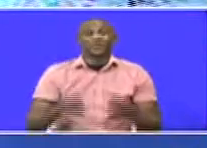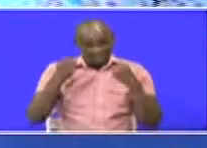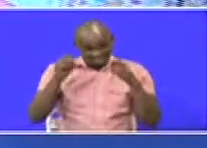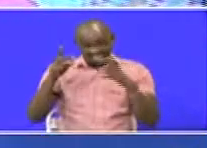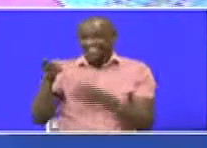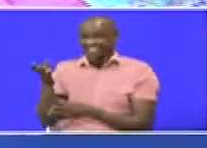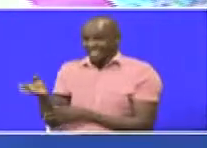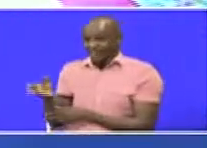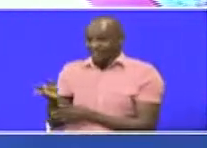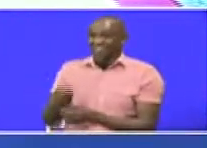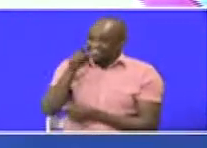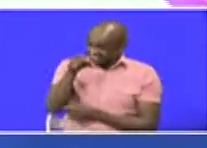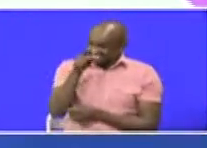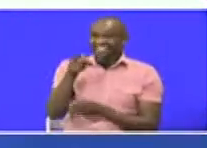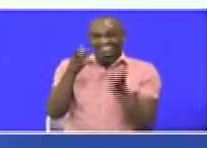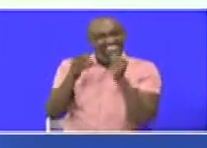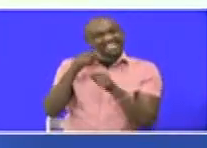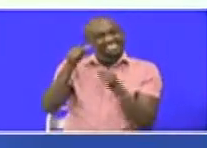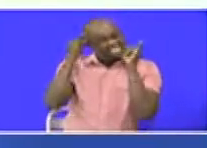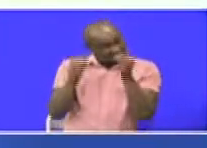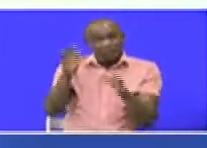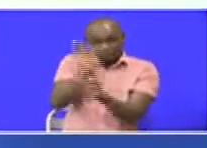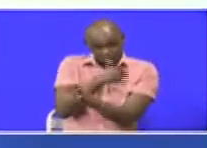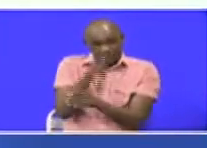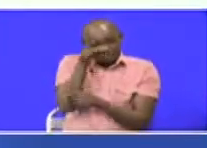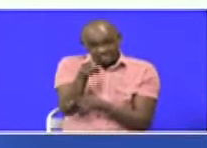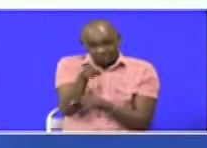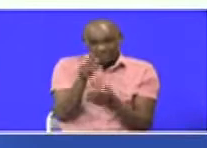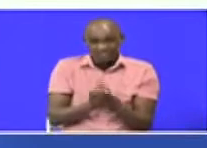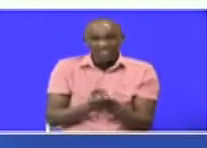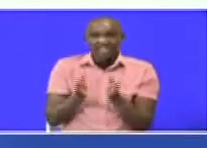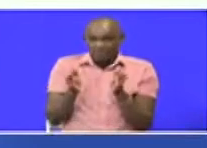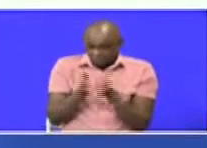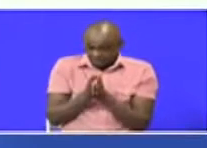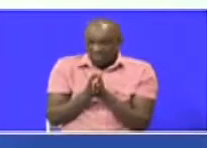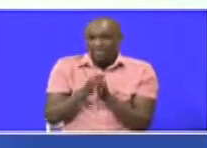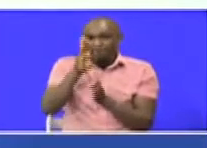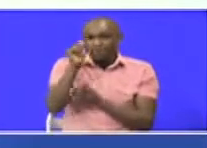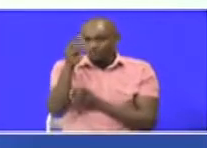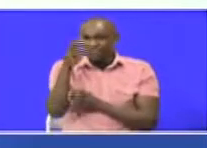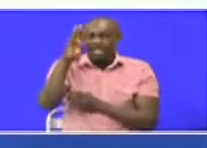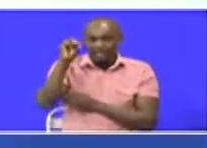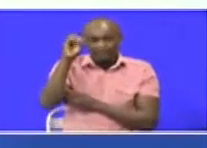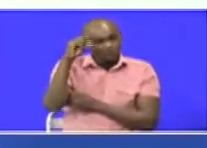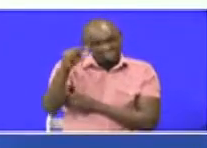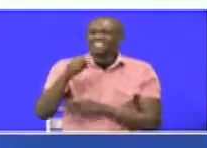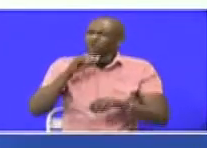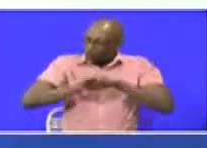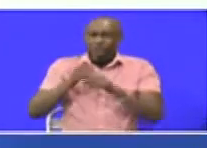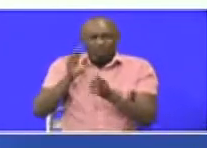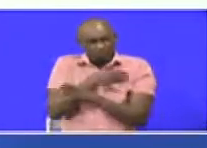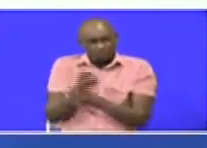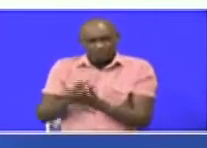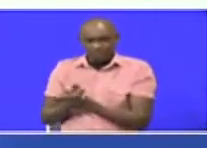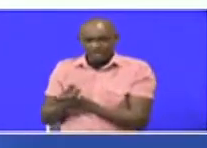right, and that is Size 8's new song, a collaboration with Boss MOG. Lovely song there. Thank